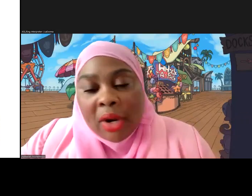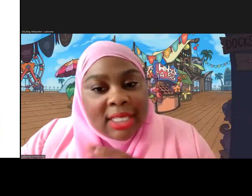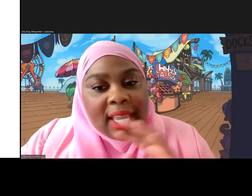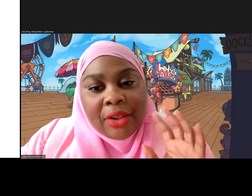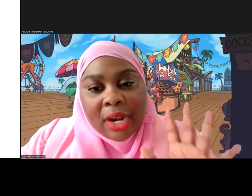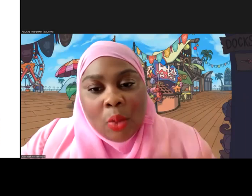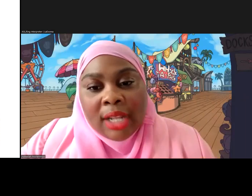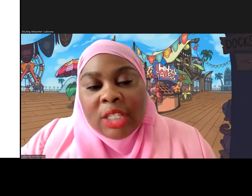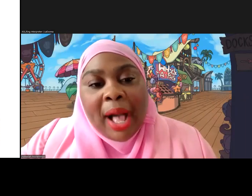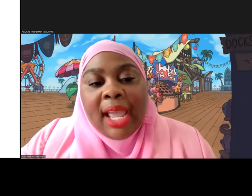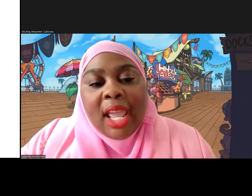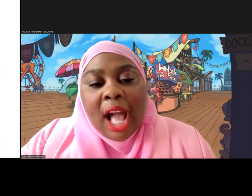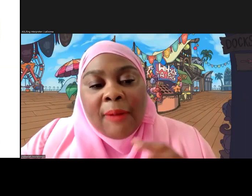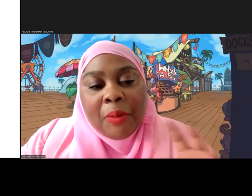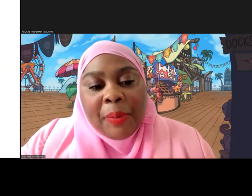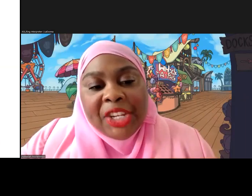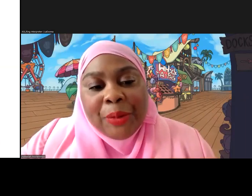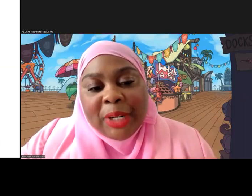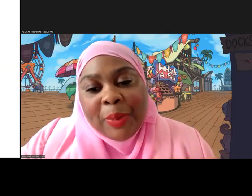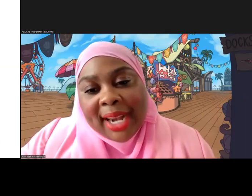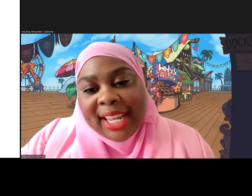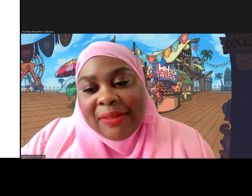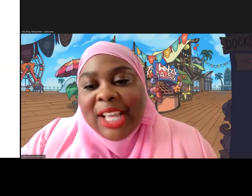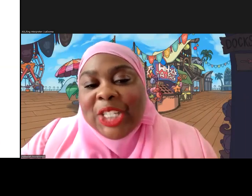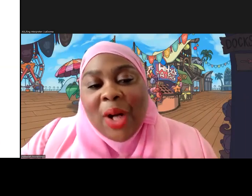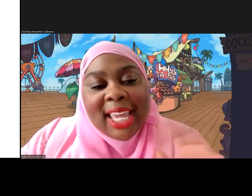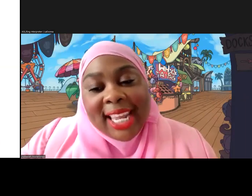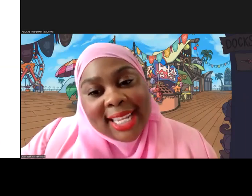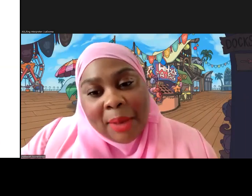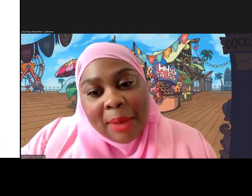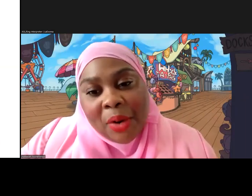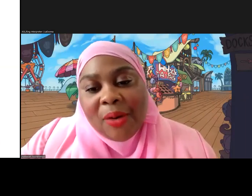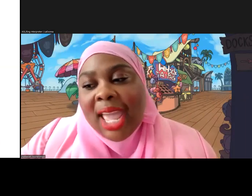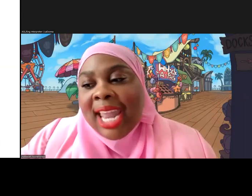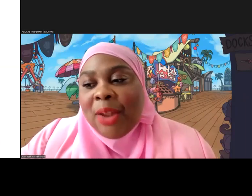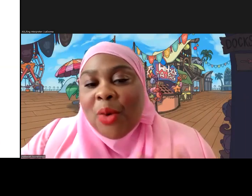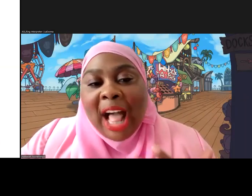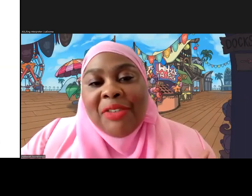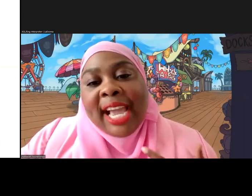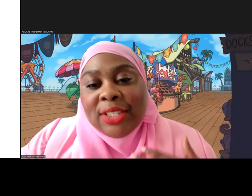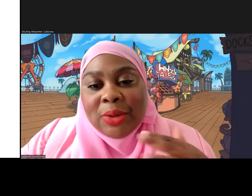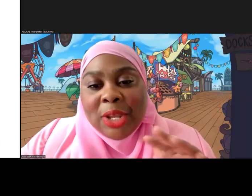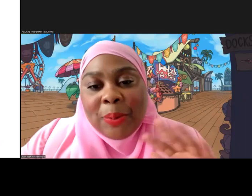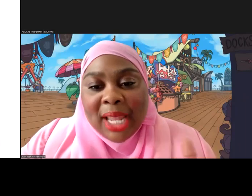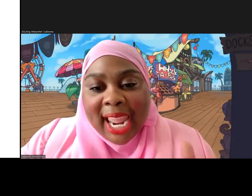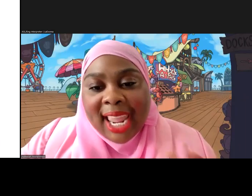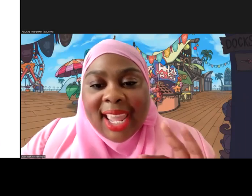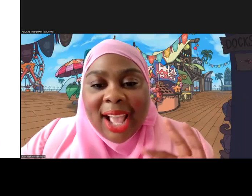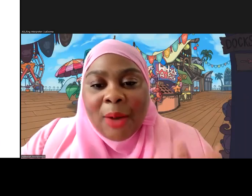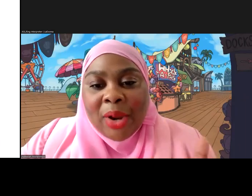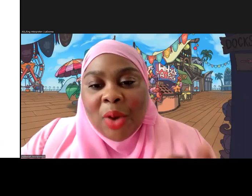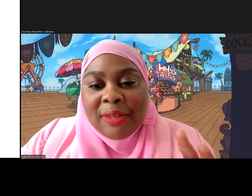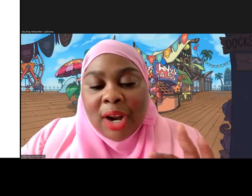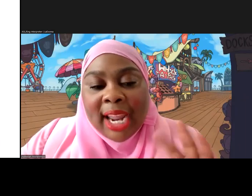it all works together in one spot from the patient perspective. So I'll key the demo and then we'll have you guys, you know,